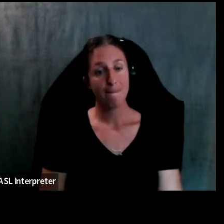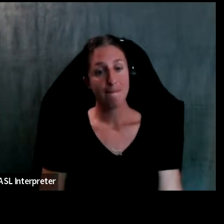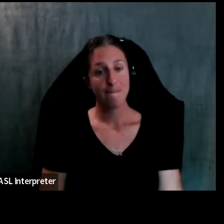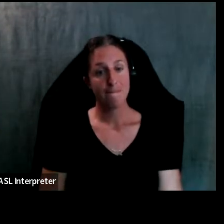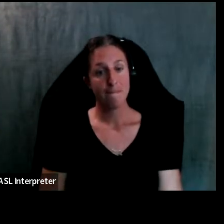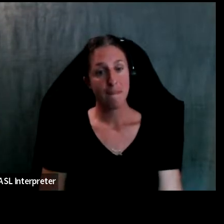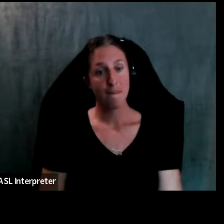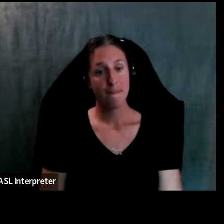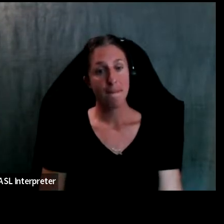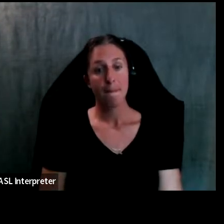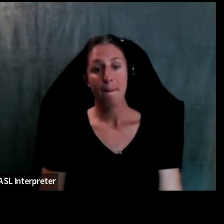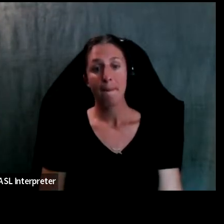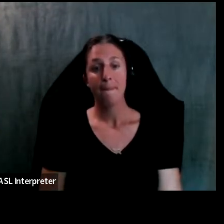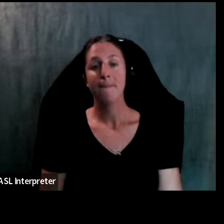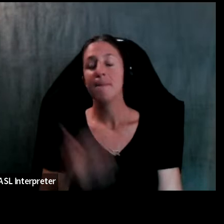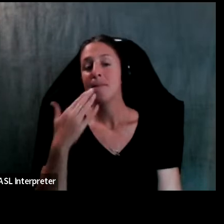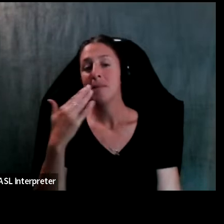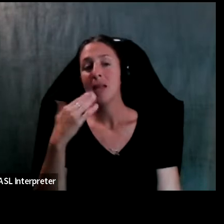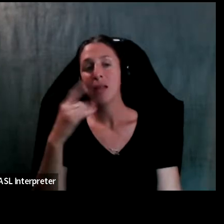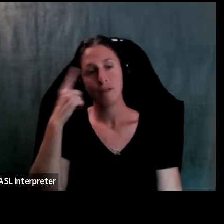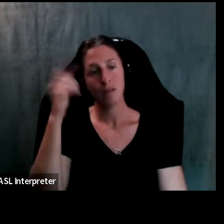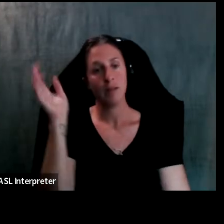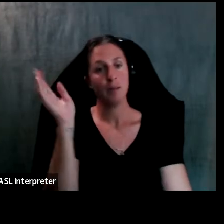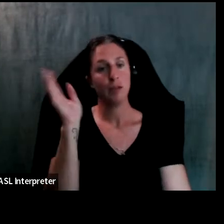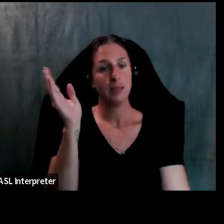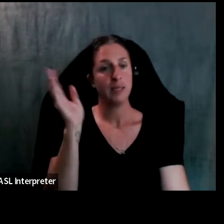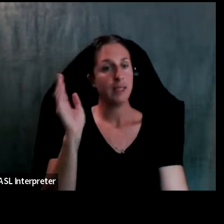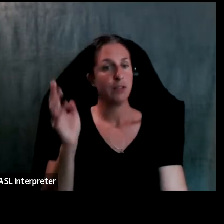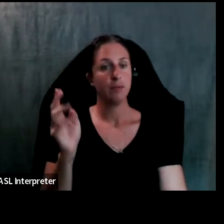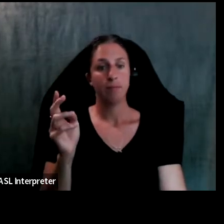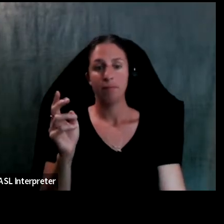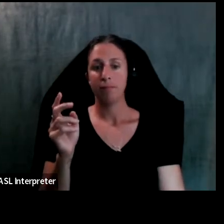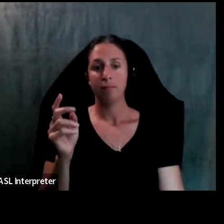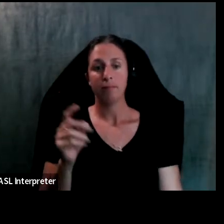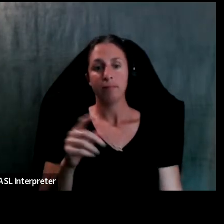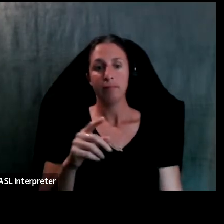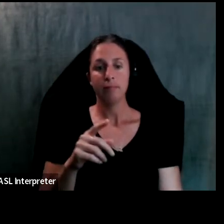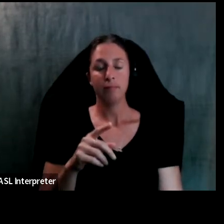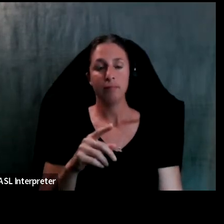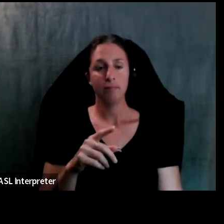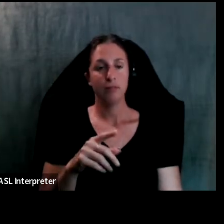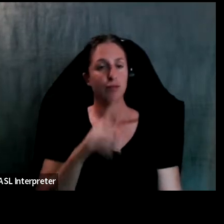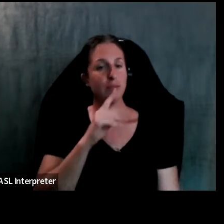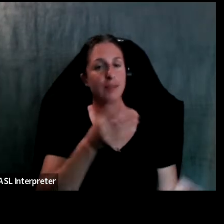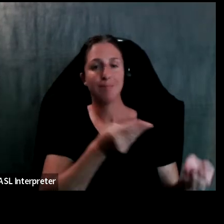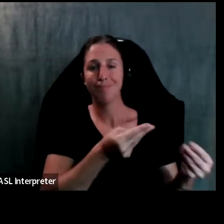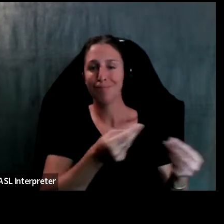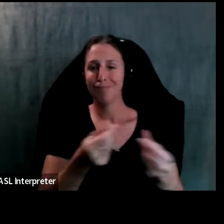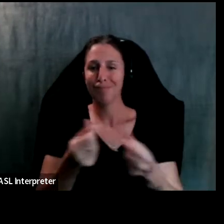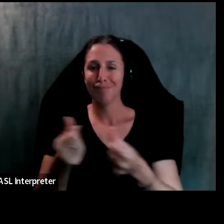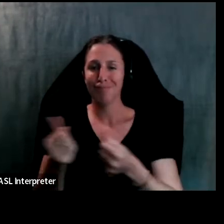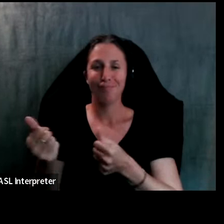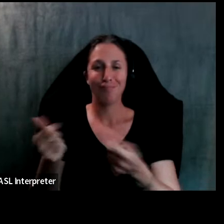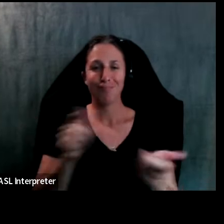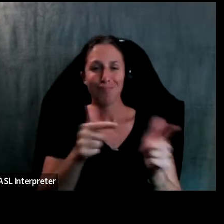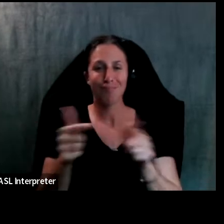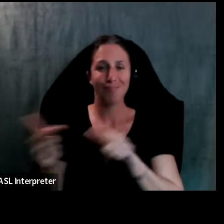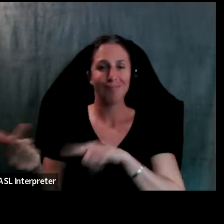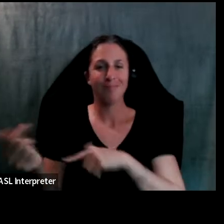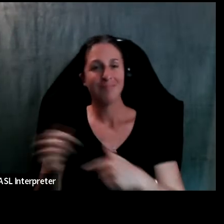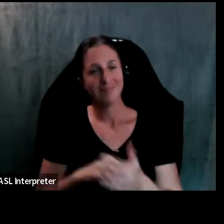Go. I just have thank you for the presentation. It's like real seamless tag teaming the whole thing. So,